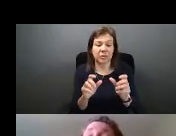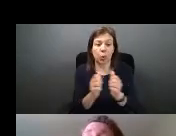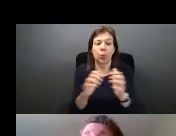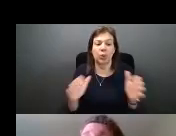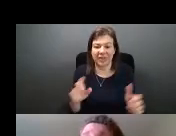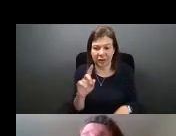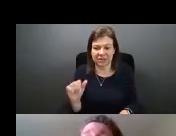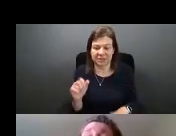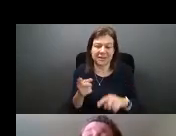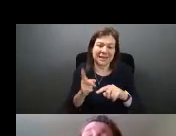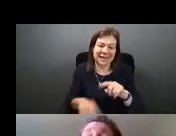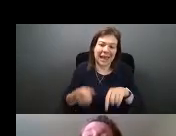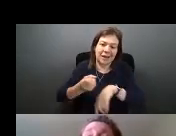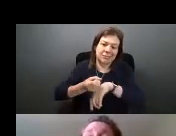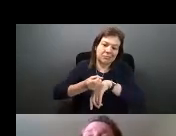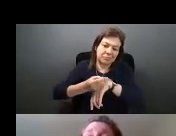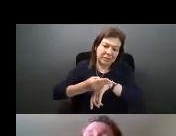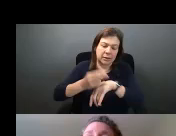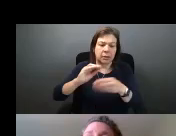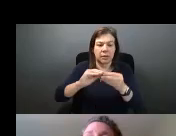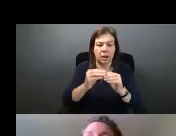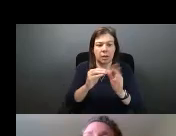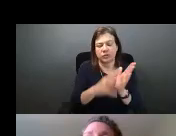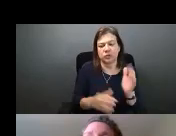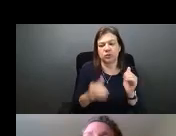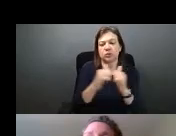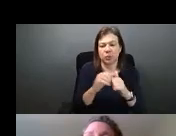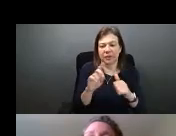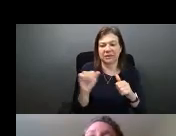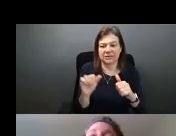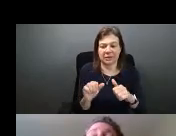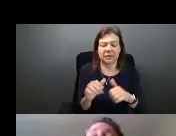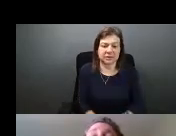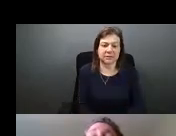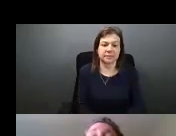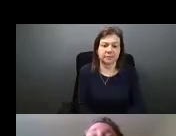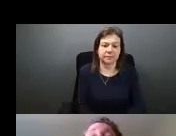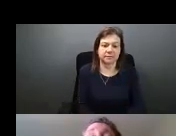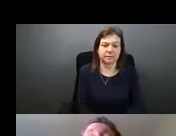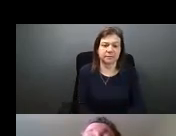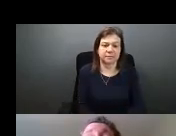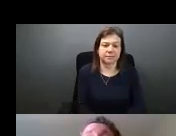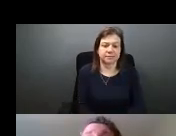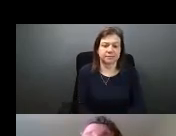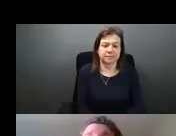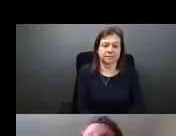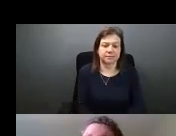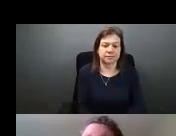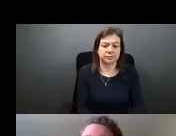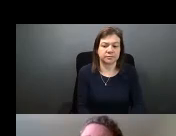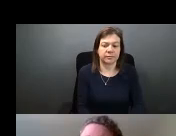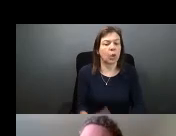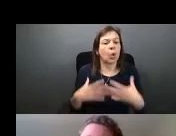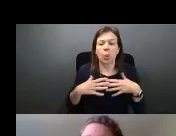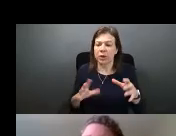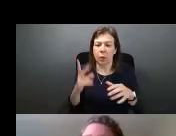does not exceed the number of students with disabilities served. We would never want to see more